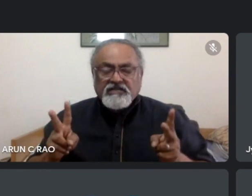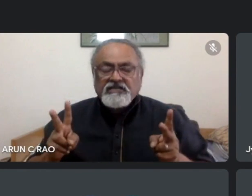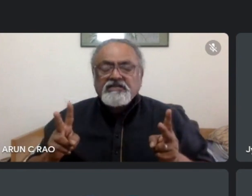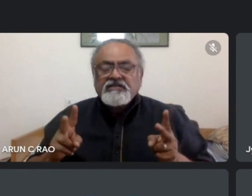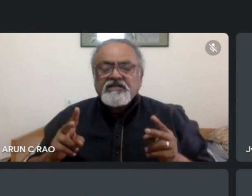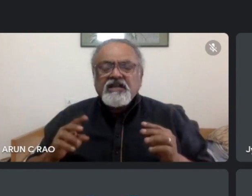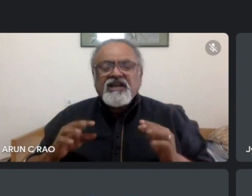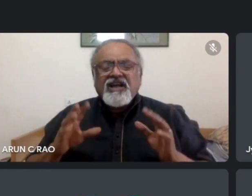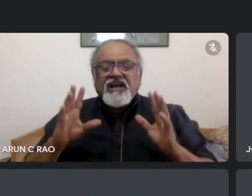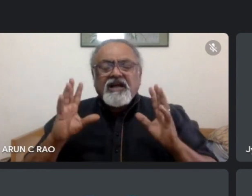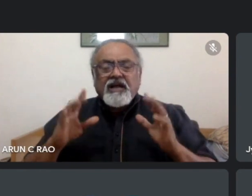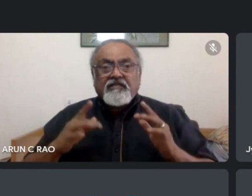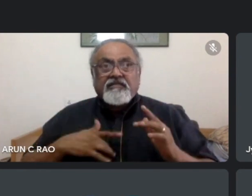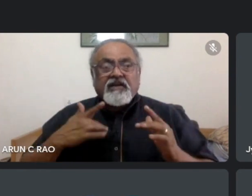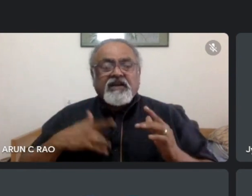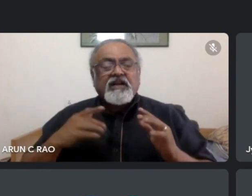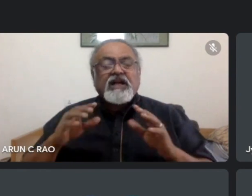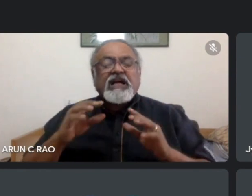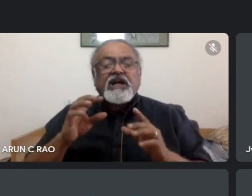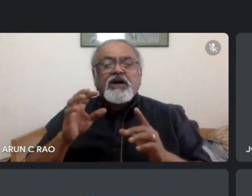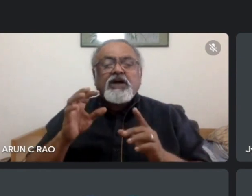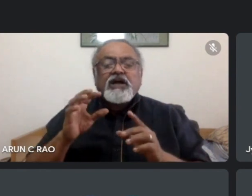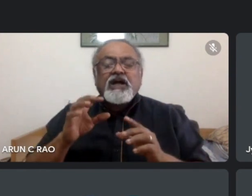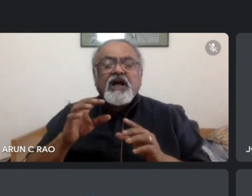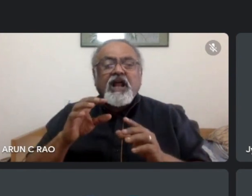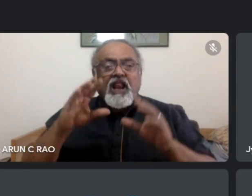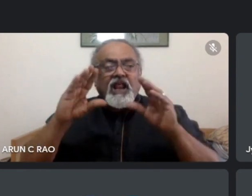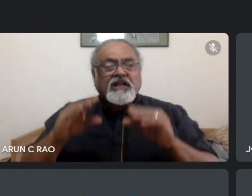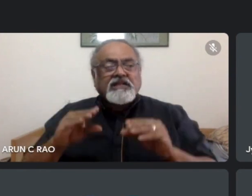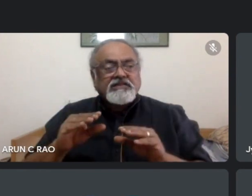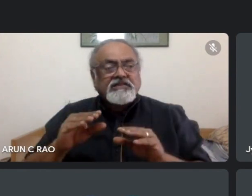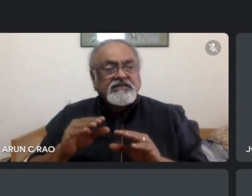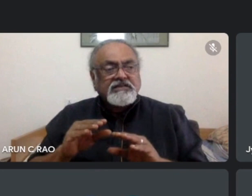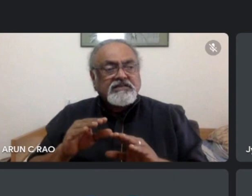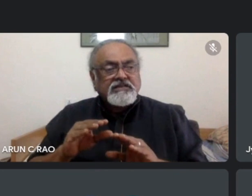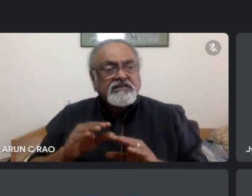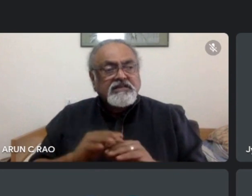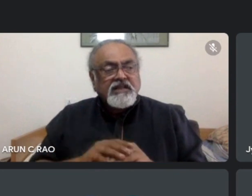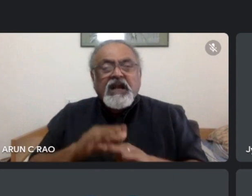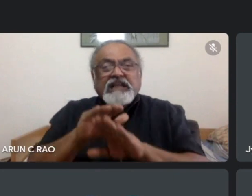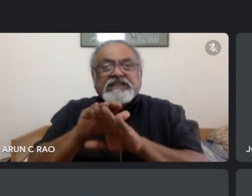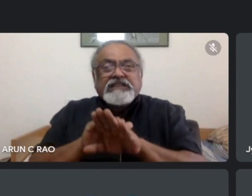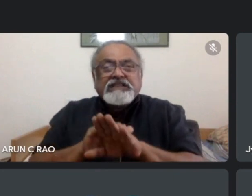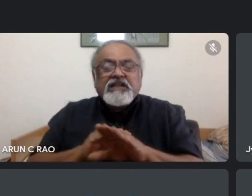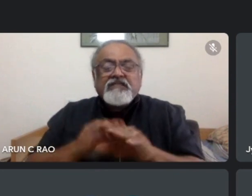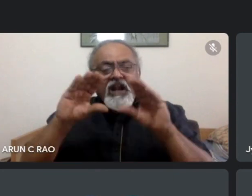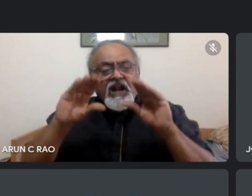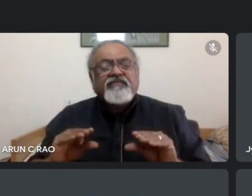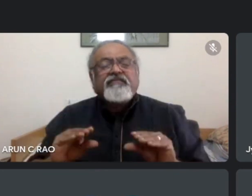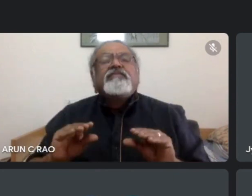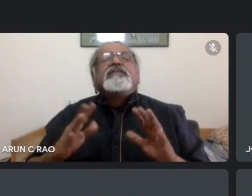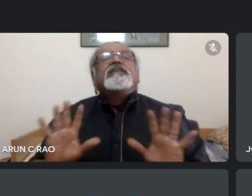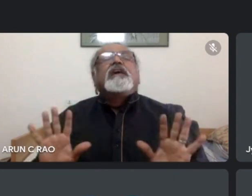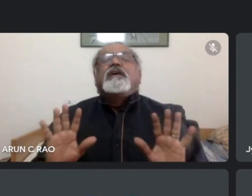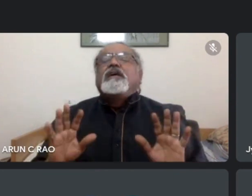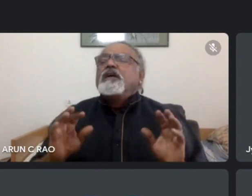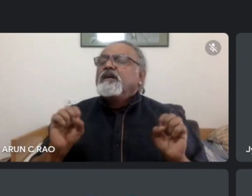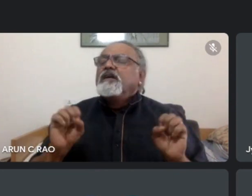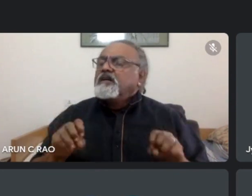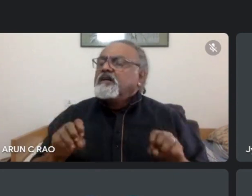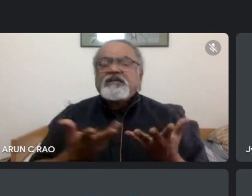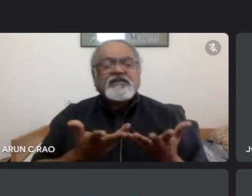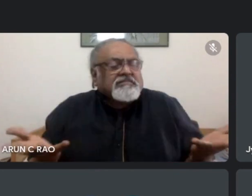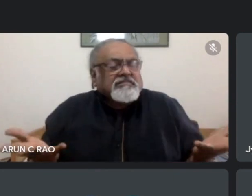feel one gift that I feel that being in a being in a special school gave me,